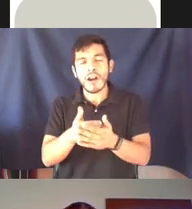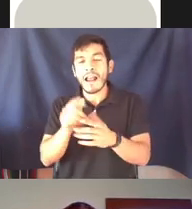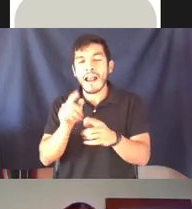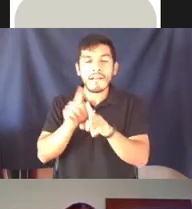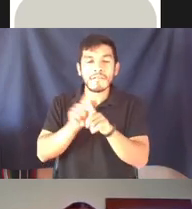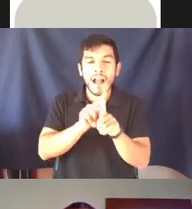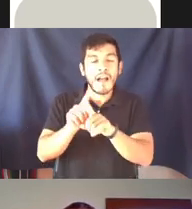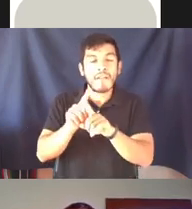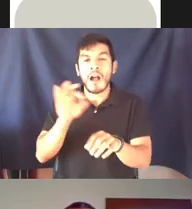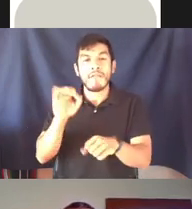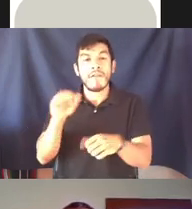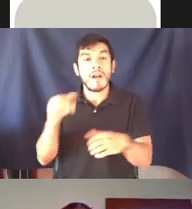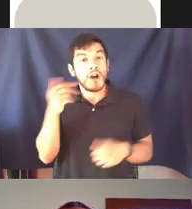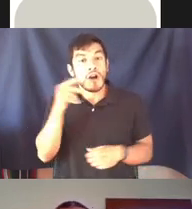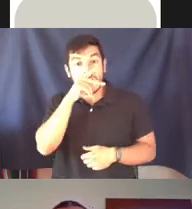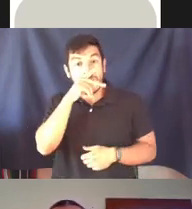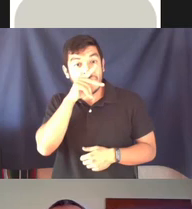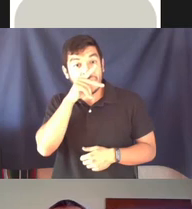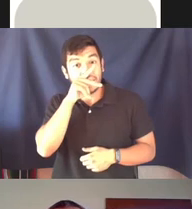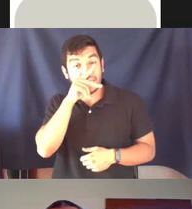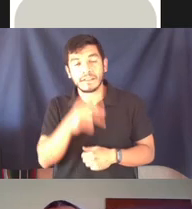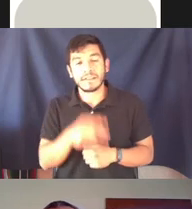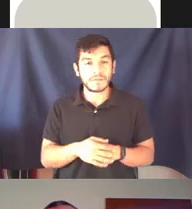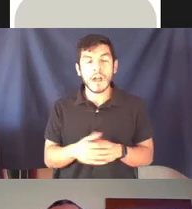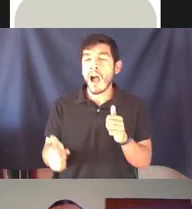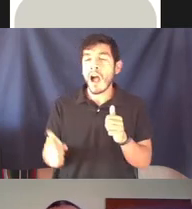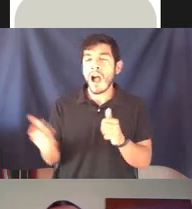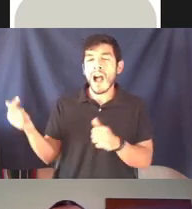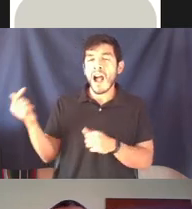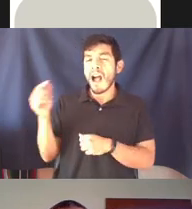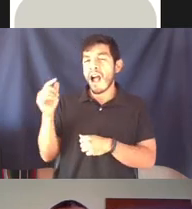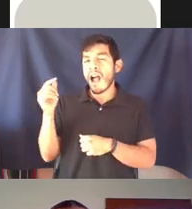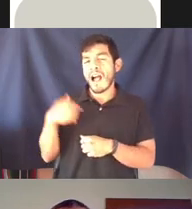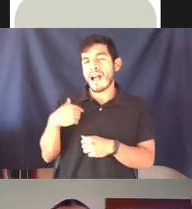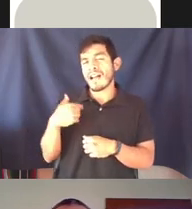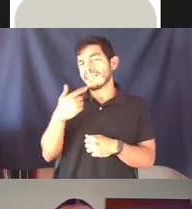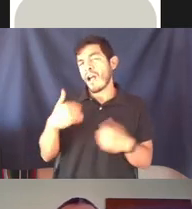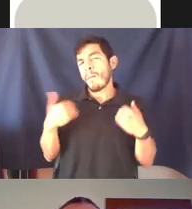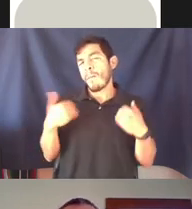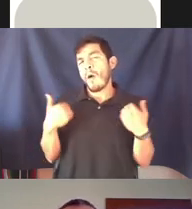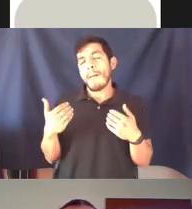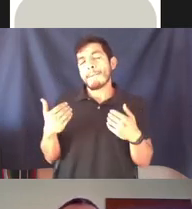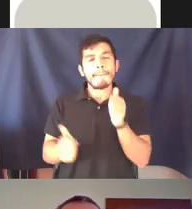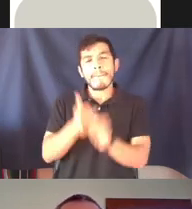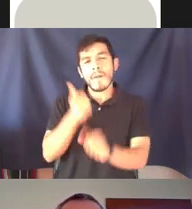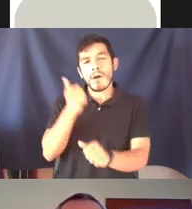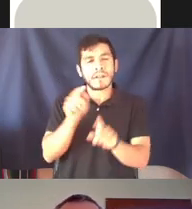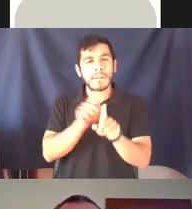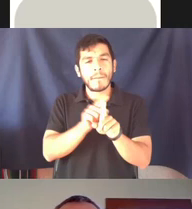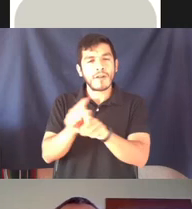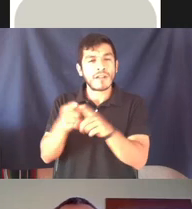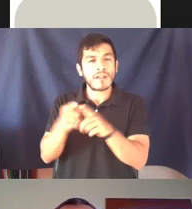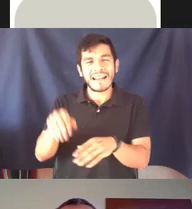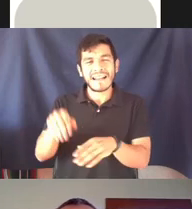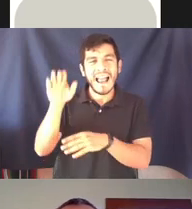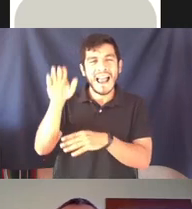Most mentoring happens kind of late elementary school all the way up through young adulthood. I don't see many